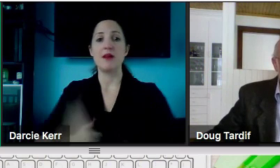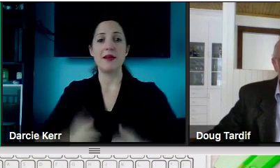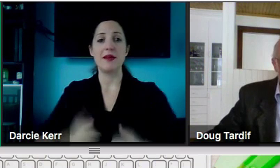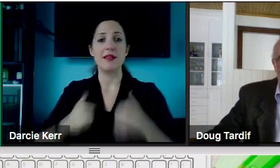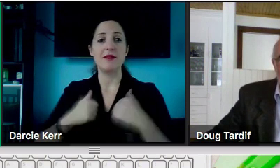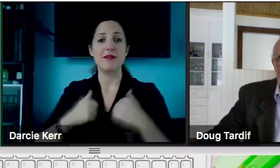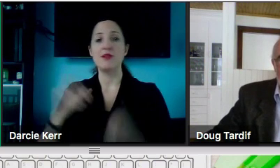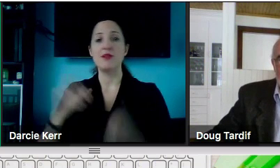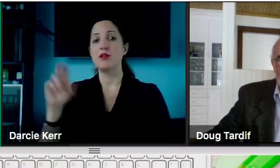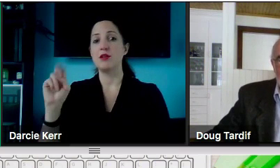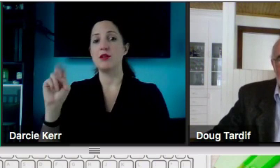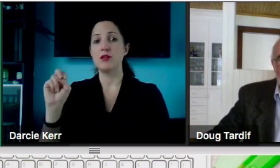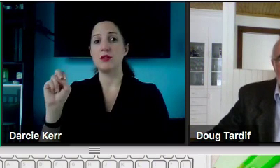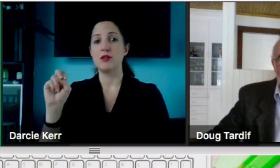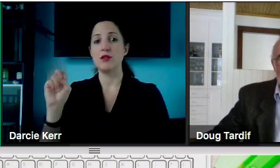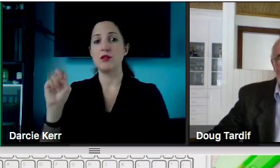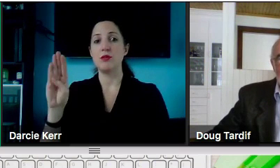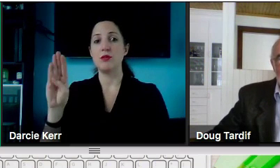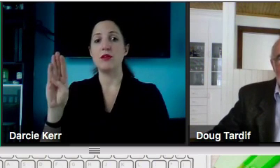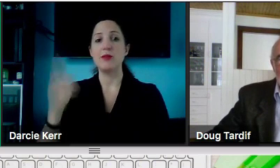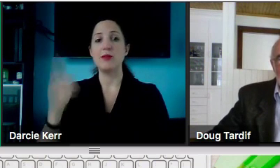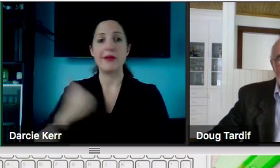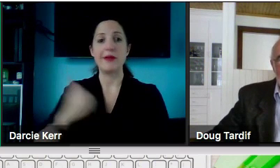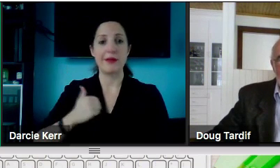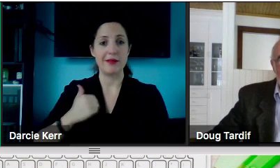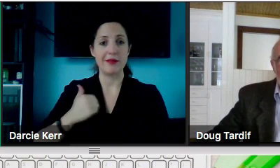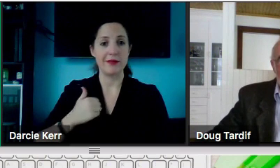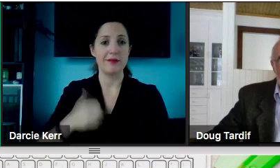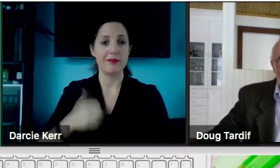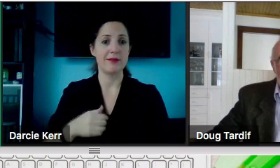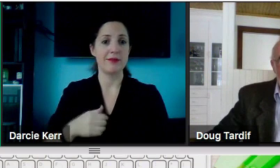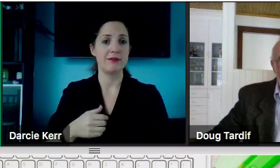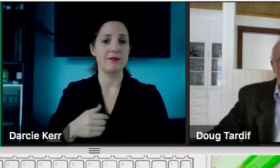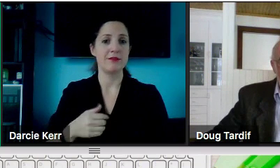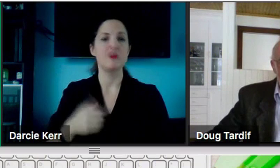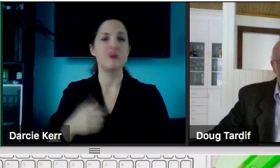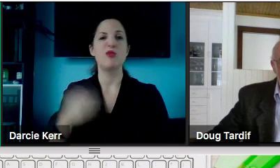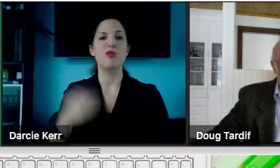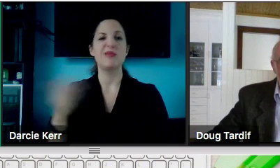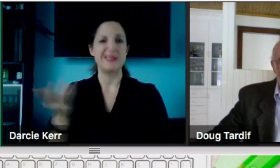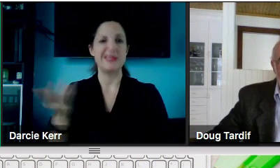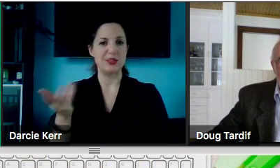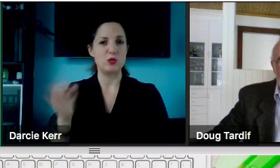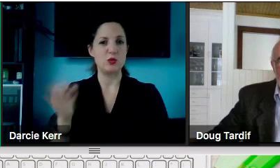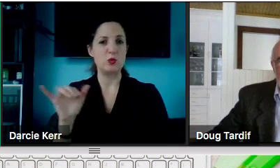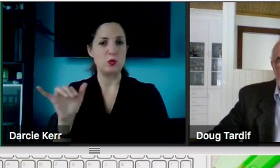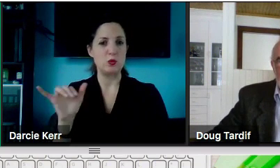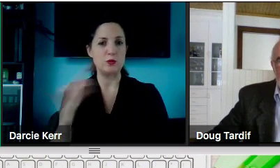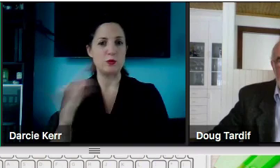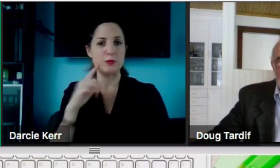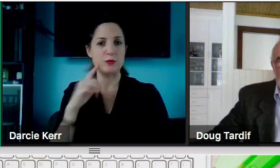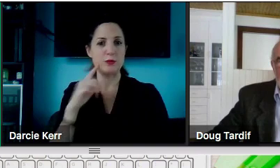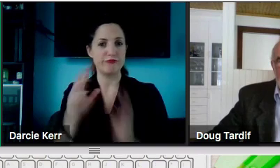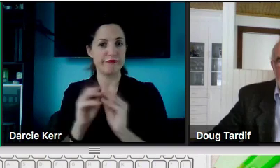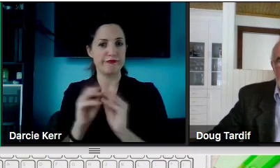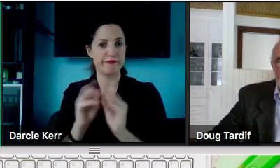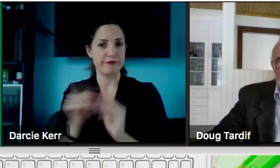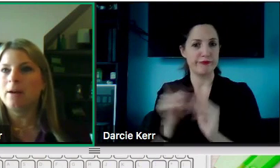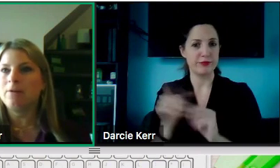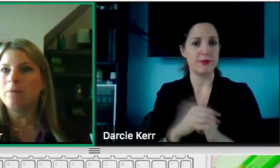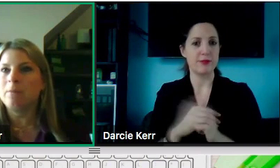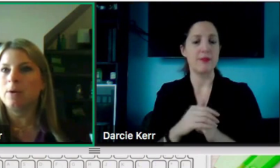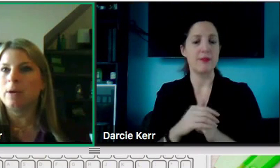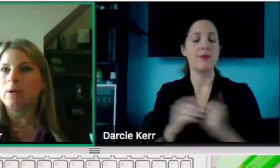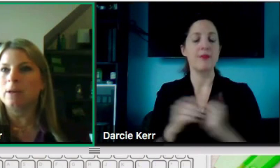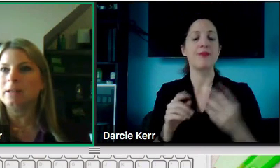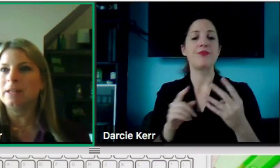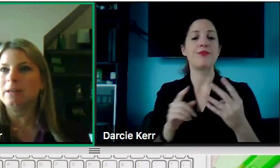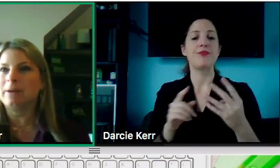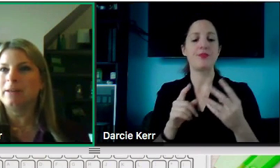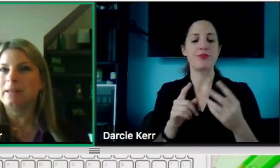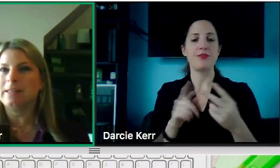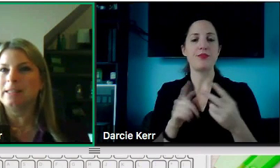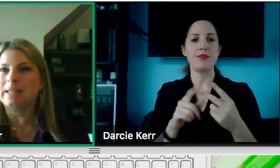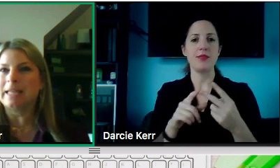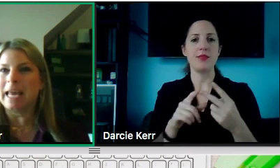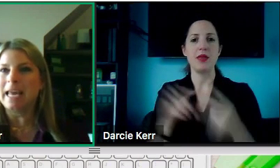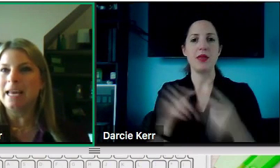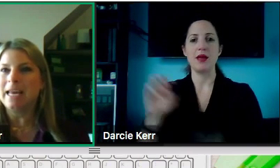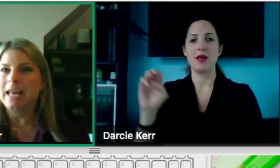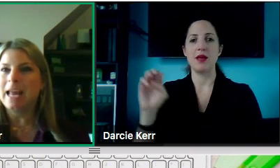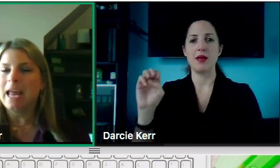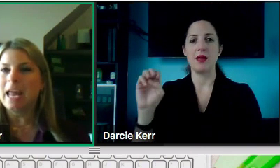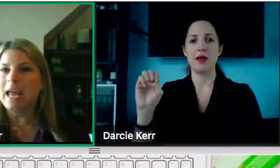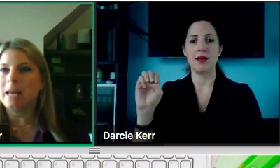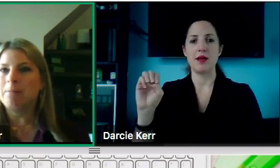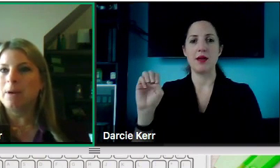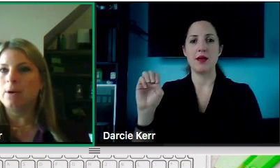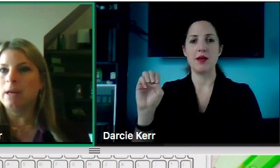So we'll have Doug, and I'll be hoping to call on Doug for some input a little later on. We also have Mary Alton with us